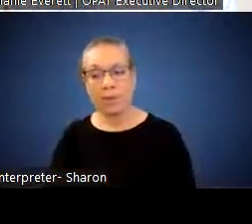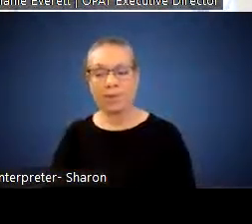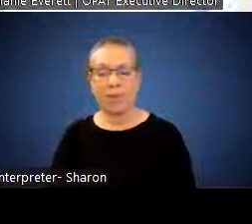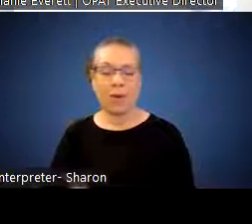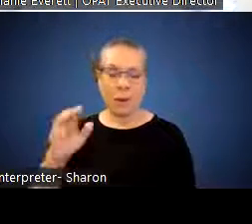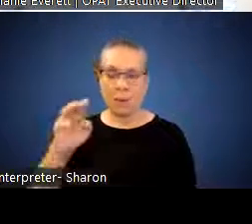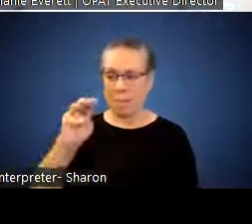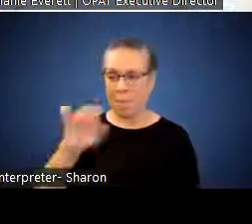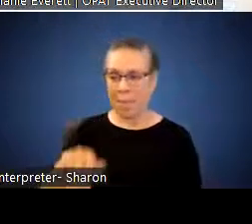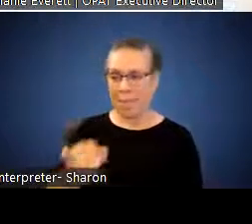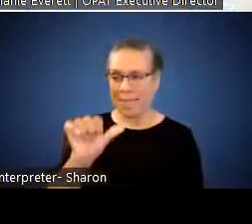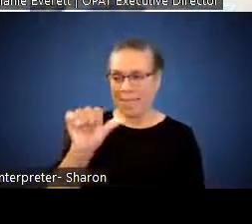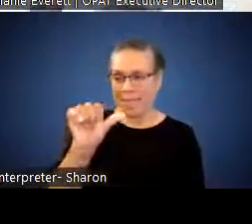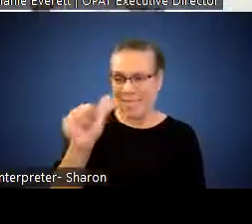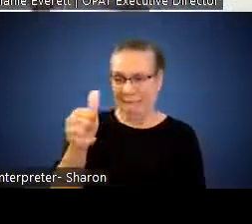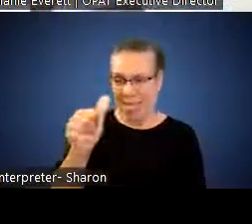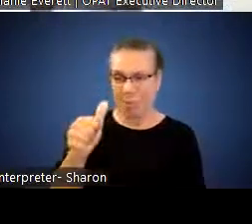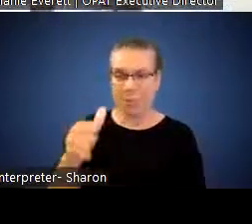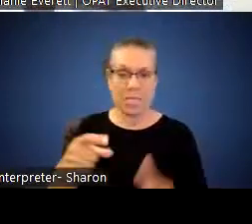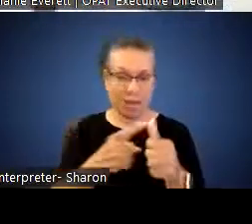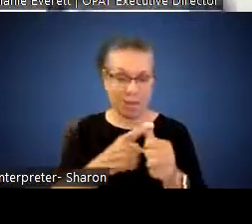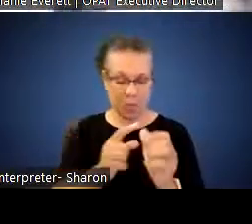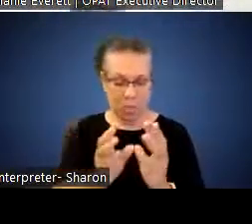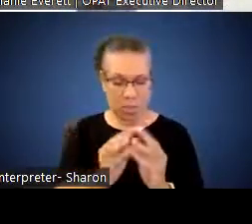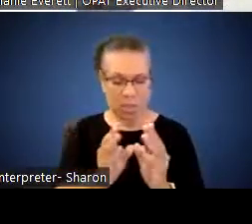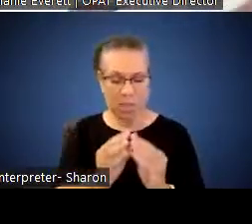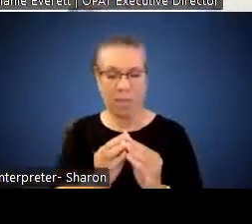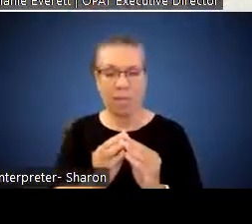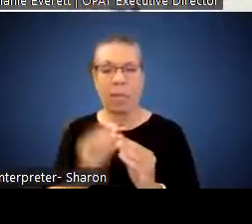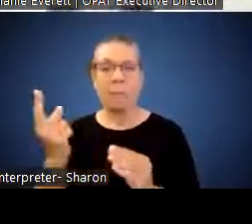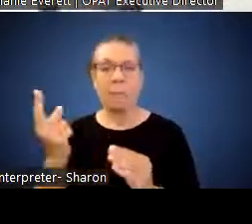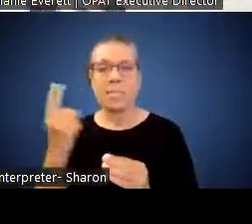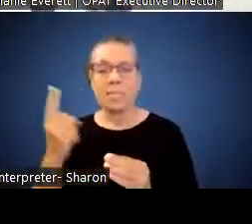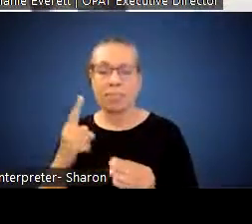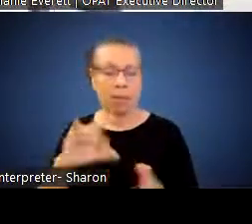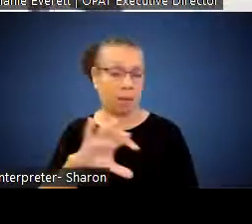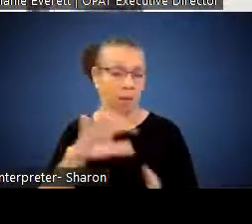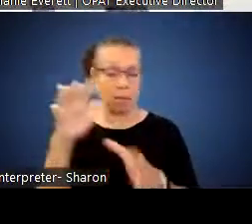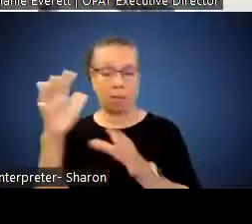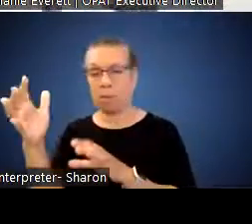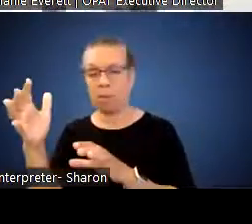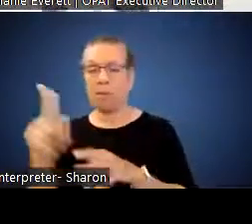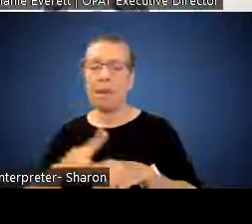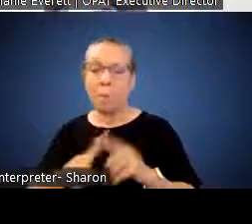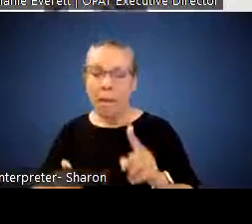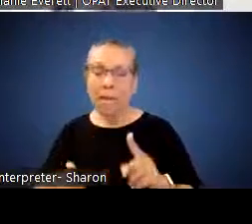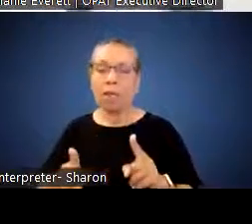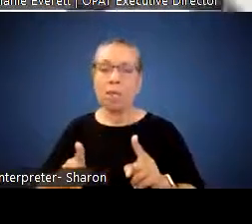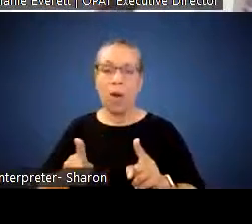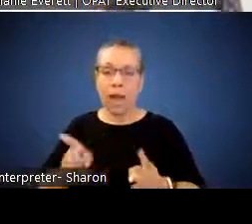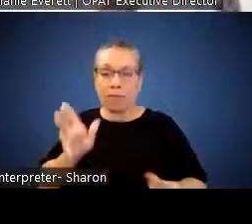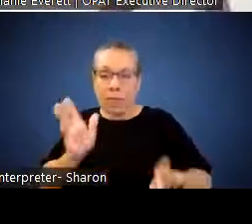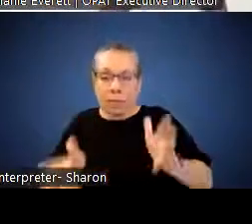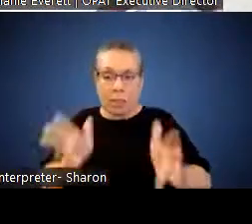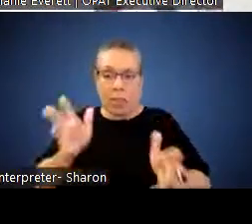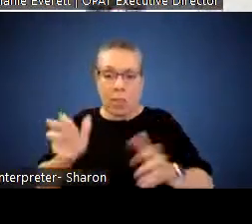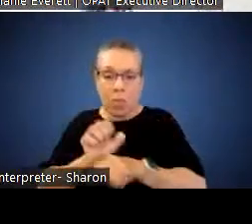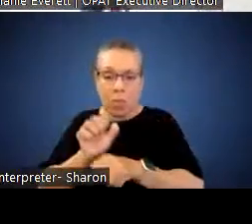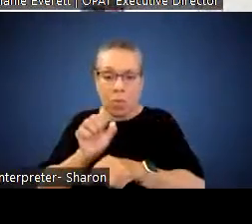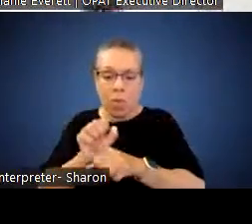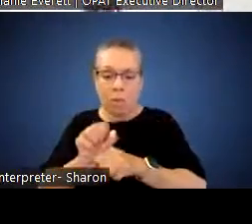10th, when we had something that was out of scope, but you have to do so much work to determine that it's out of